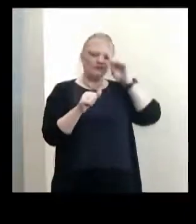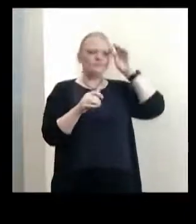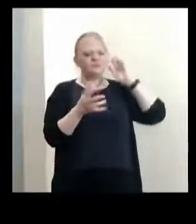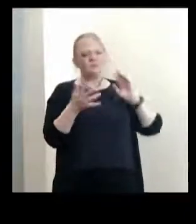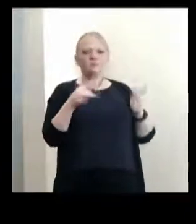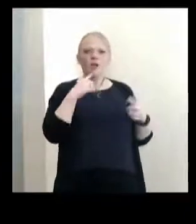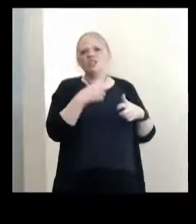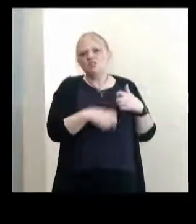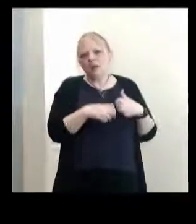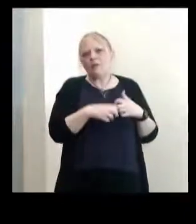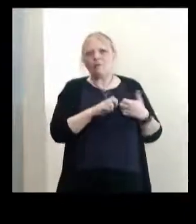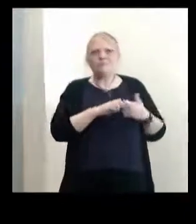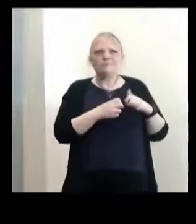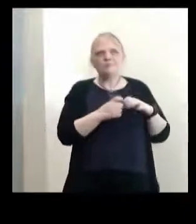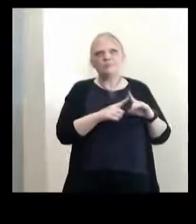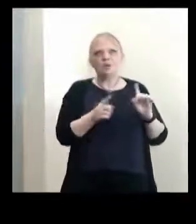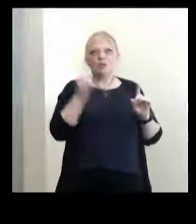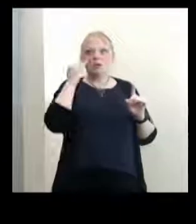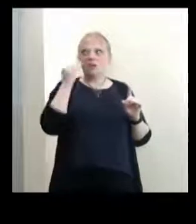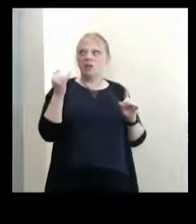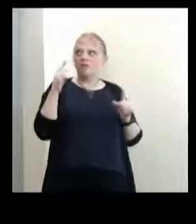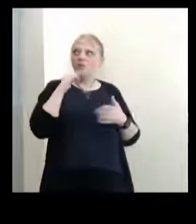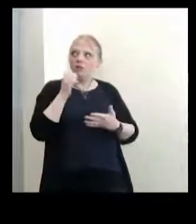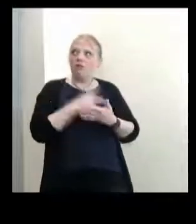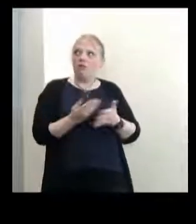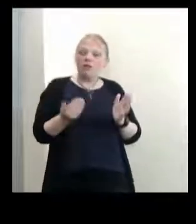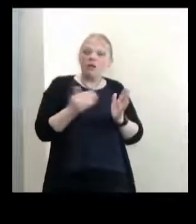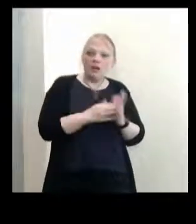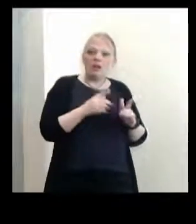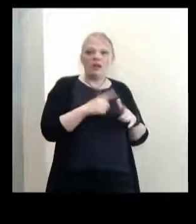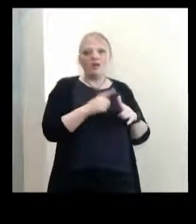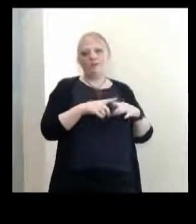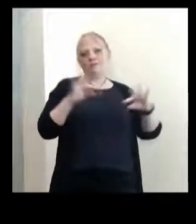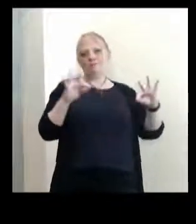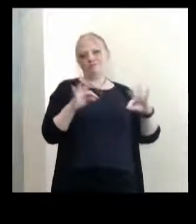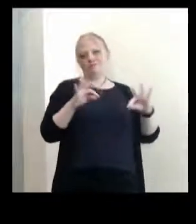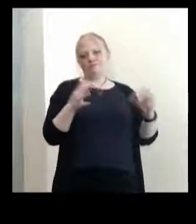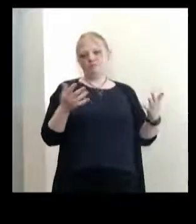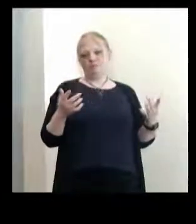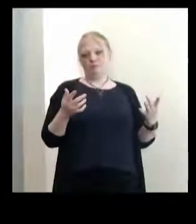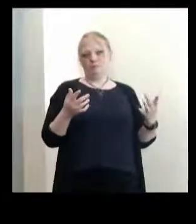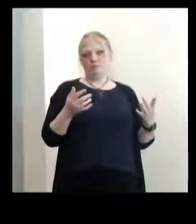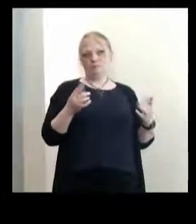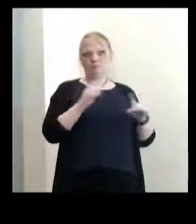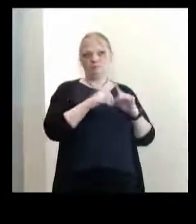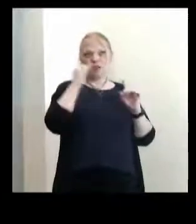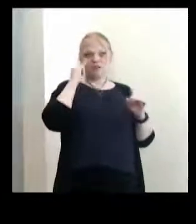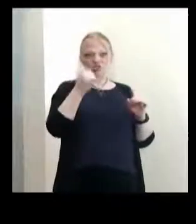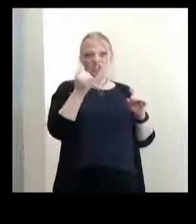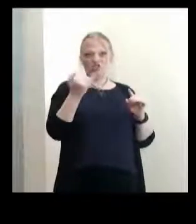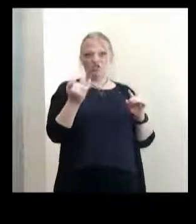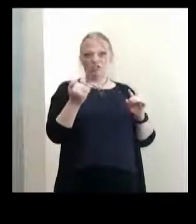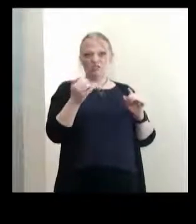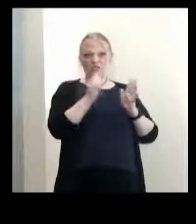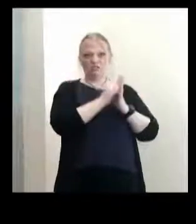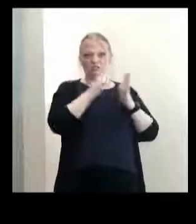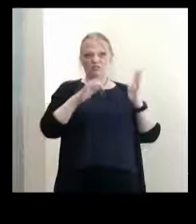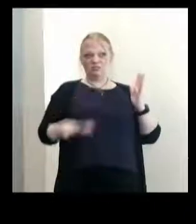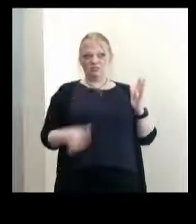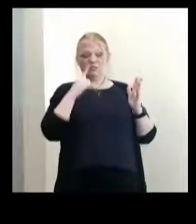gets allowed again very soon, then it won't be much of an issue. But if this is taken off the market, so to speak, for months,